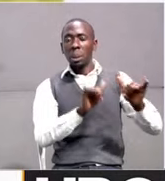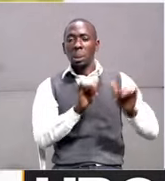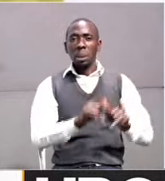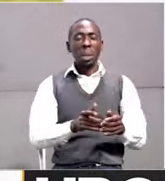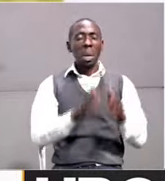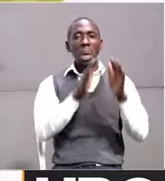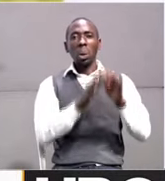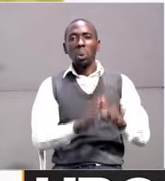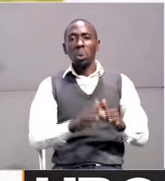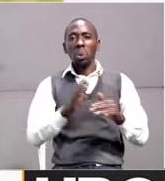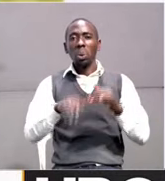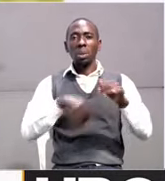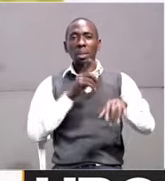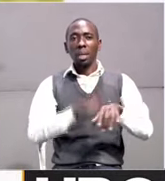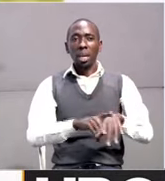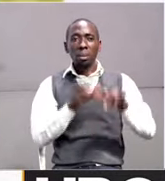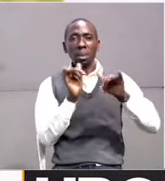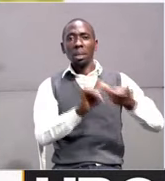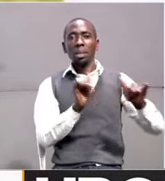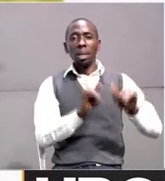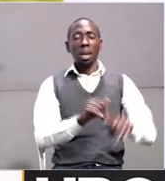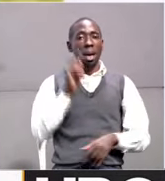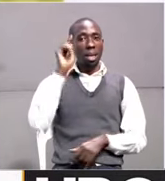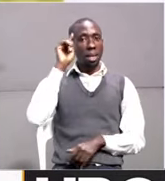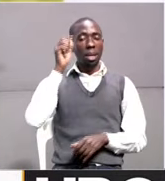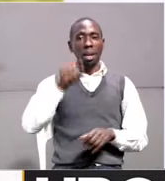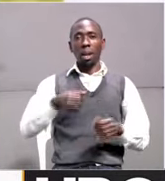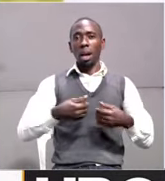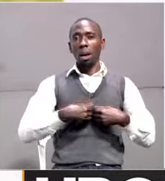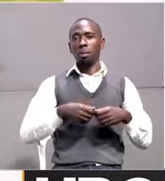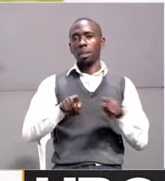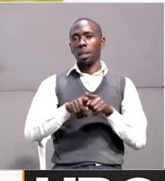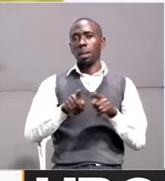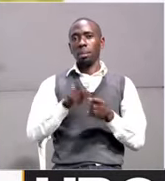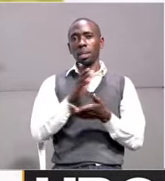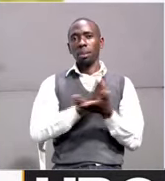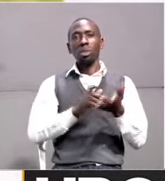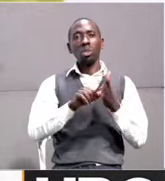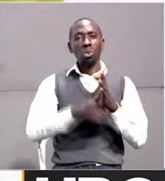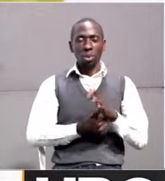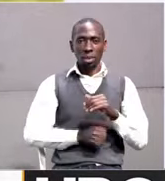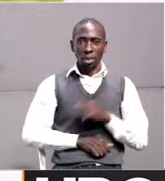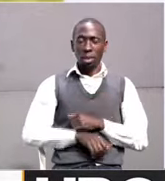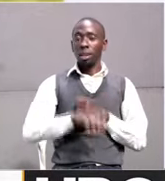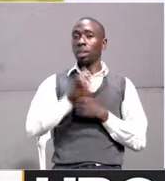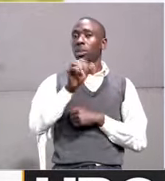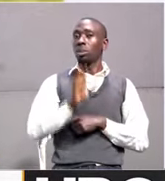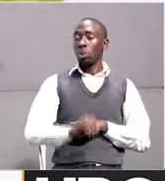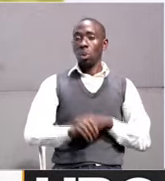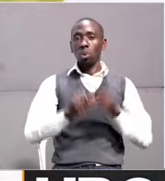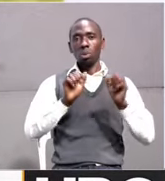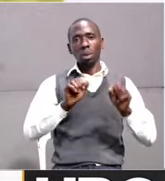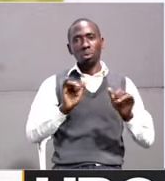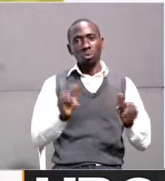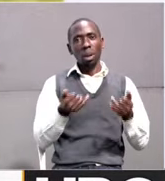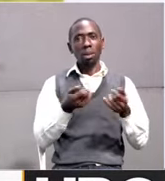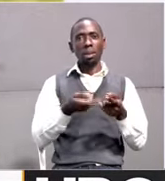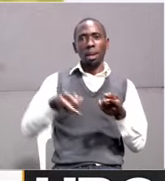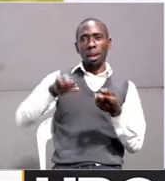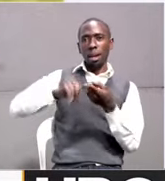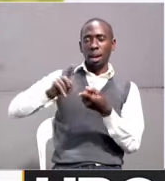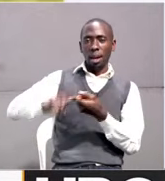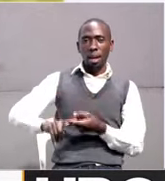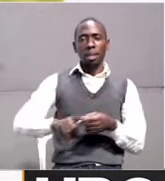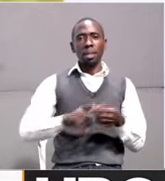time, I think they may also have some issues. So you supplement the natural